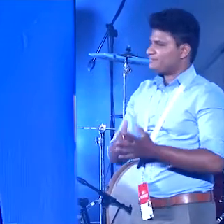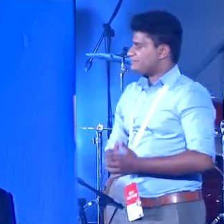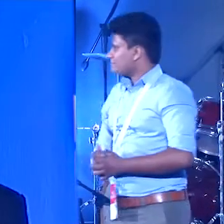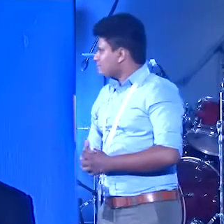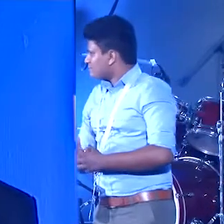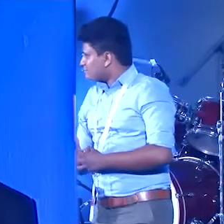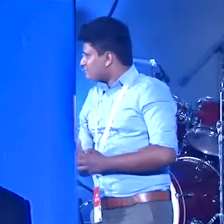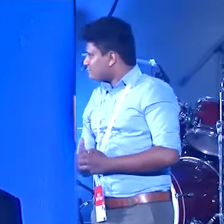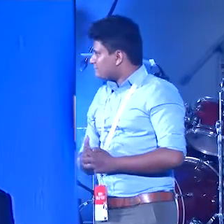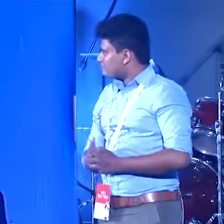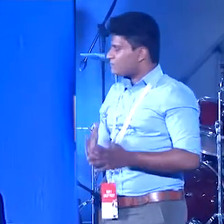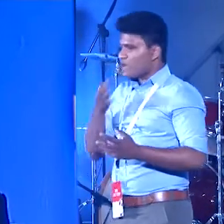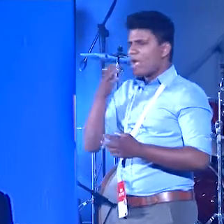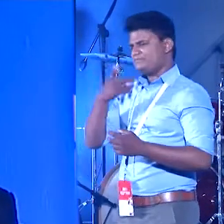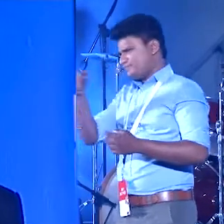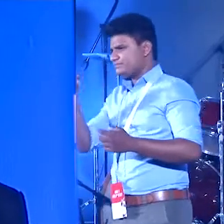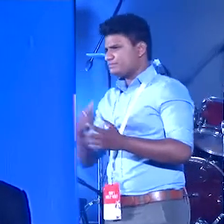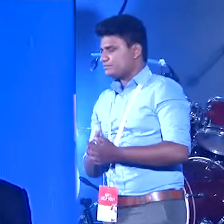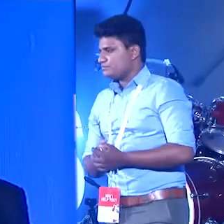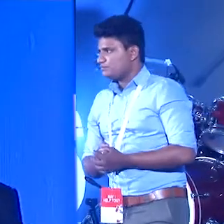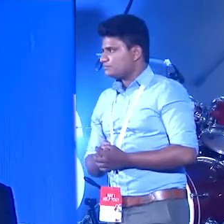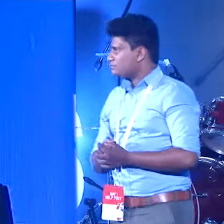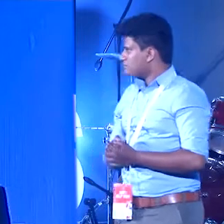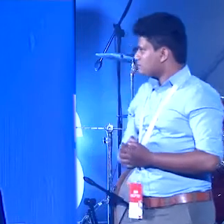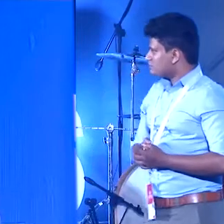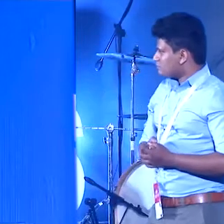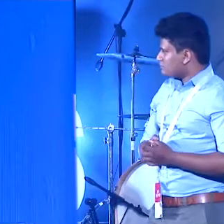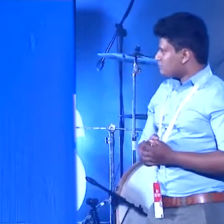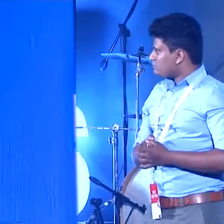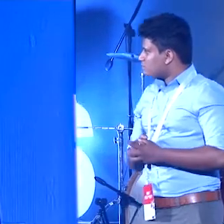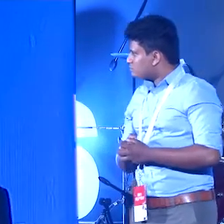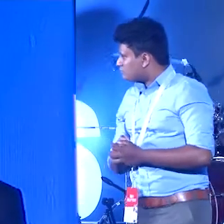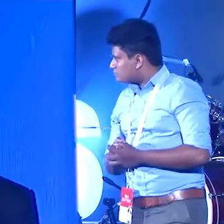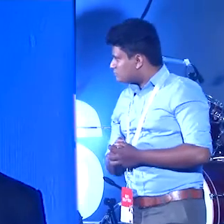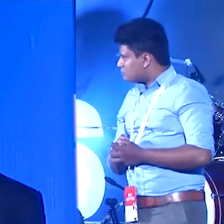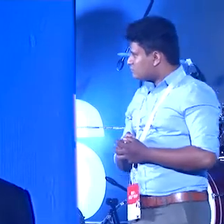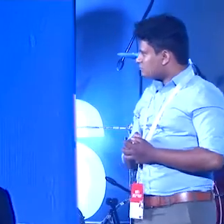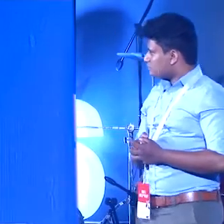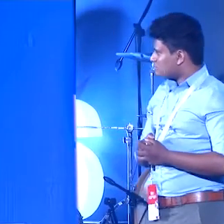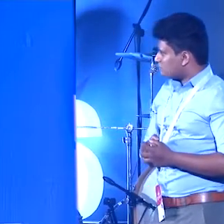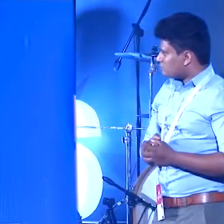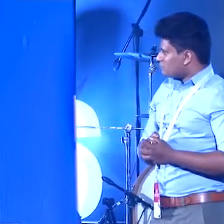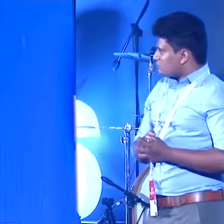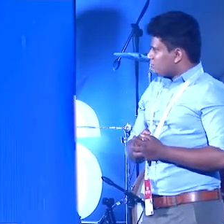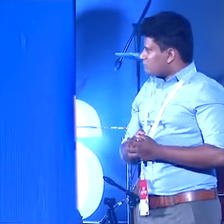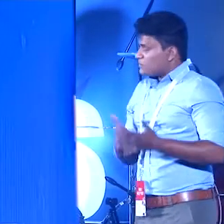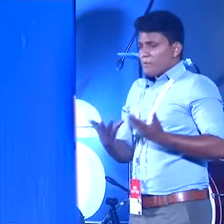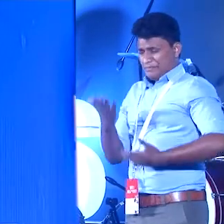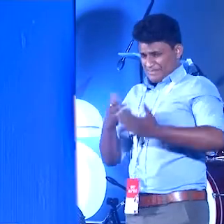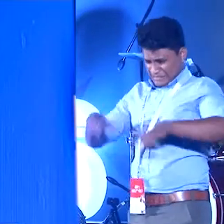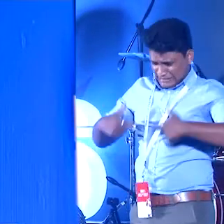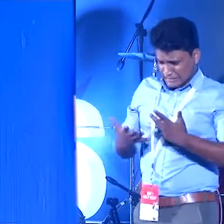So let me start by asking you this. What has happened to you in your moment of loss or